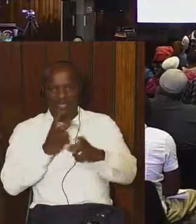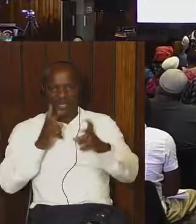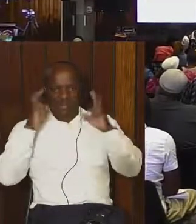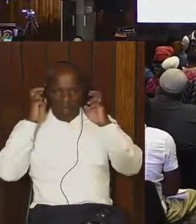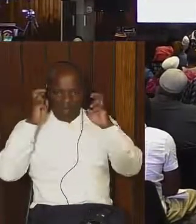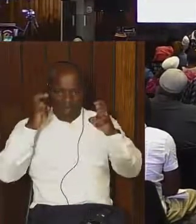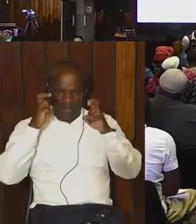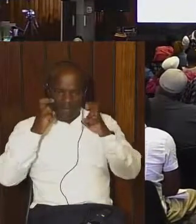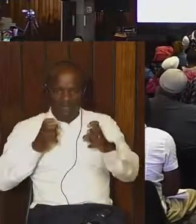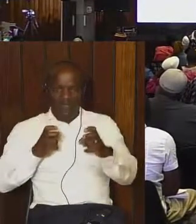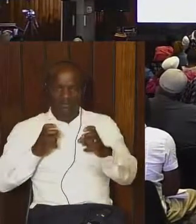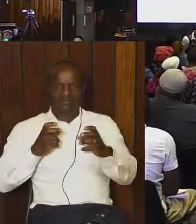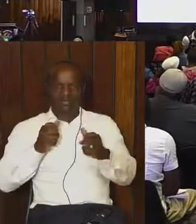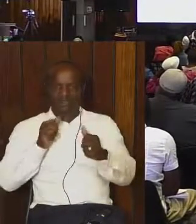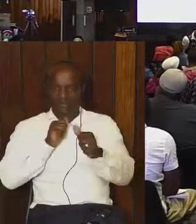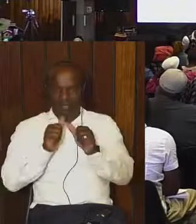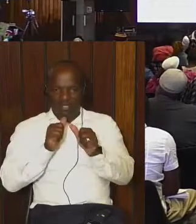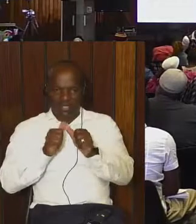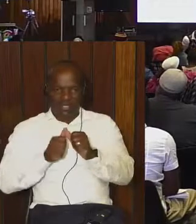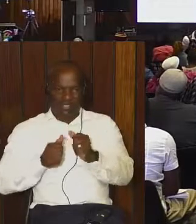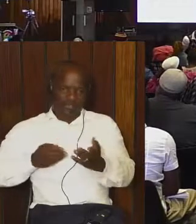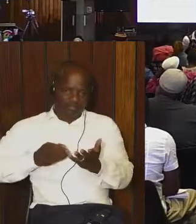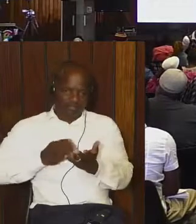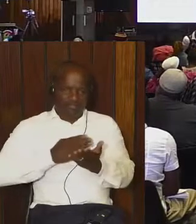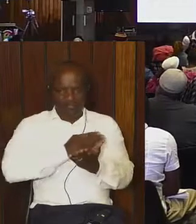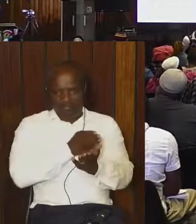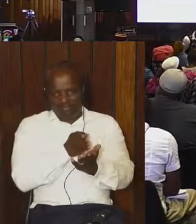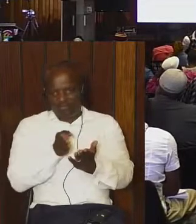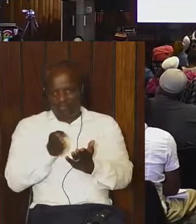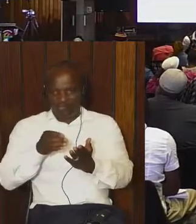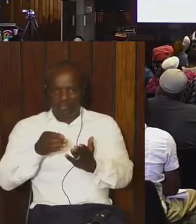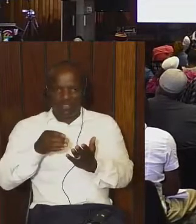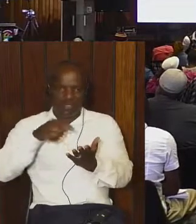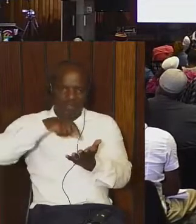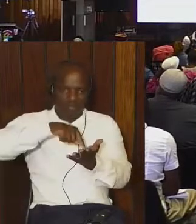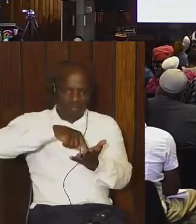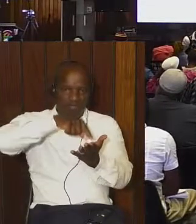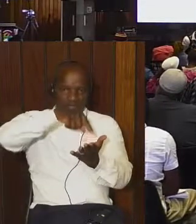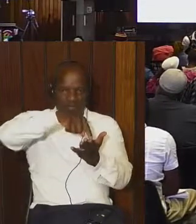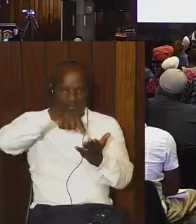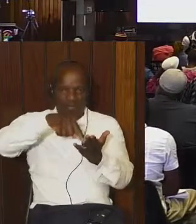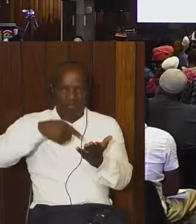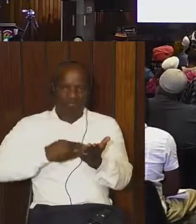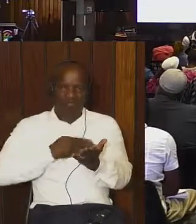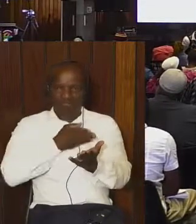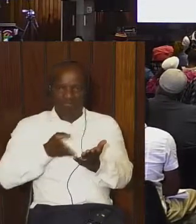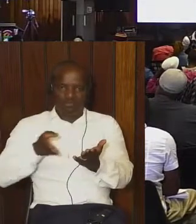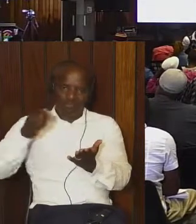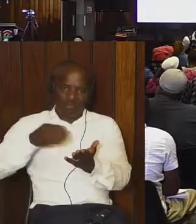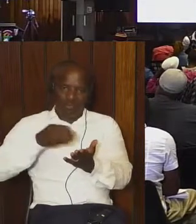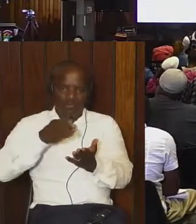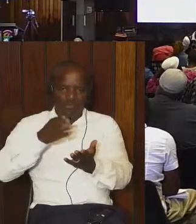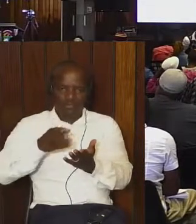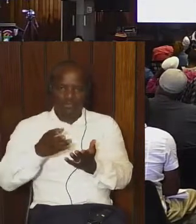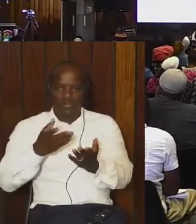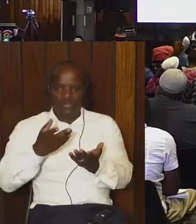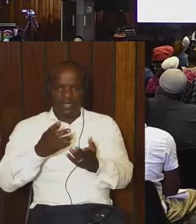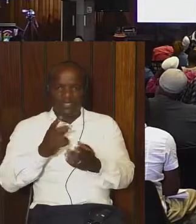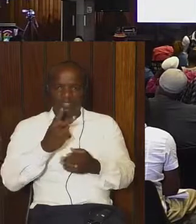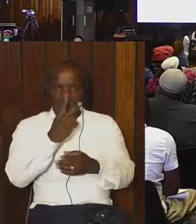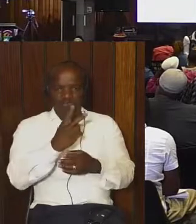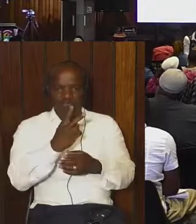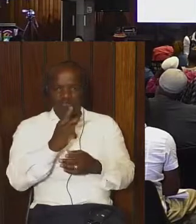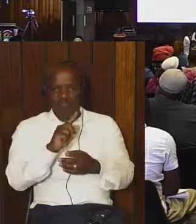can take you from one point to another to the end point. But when you use taxis, we have to catch about 2 to